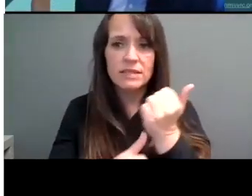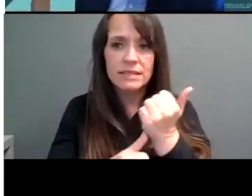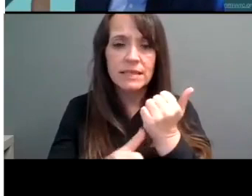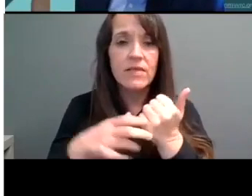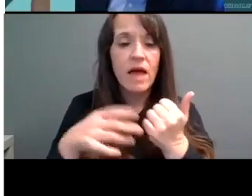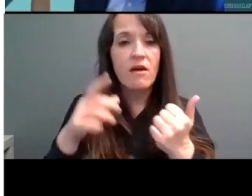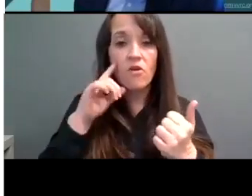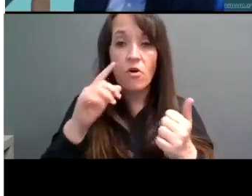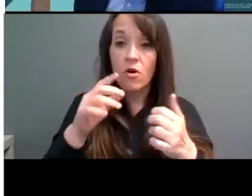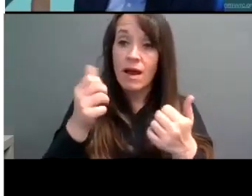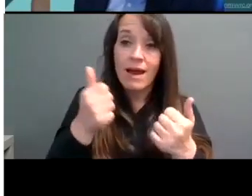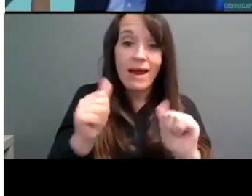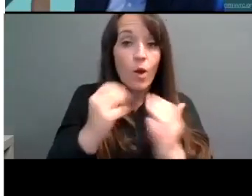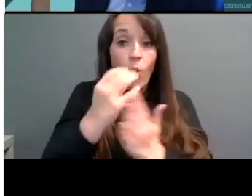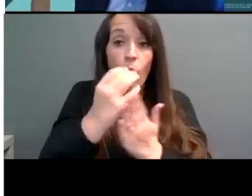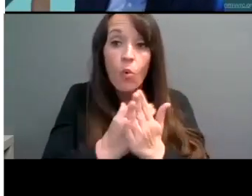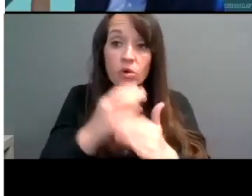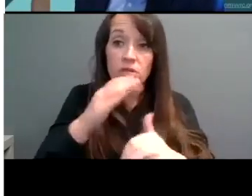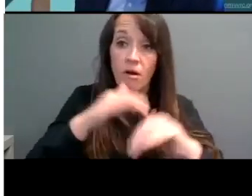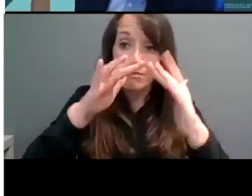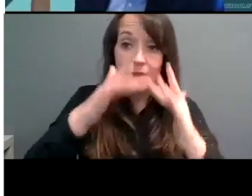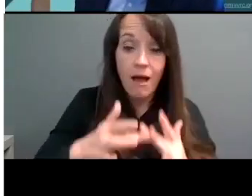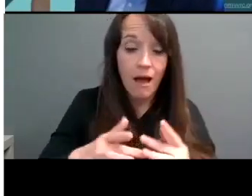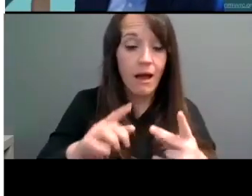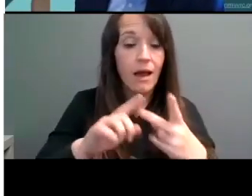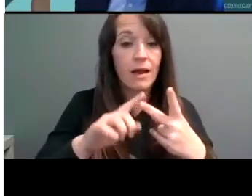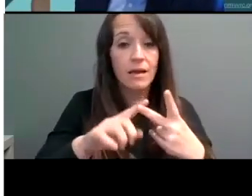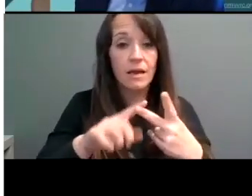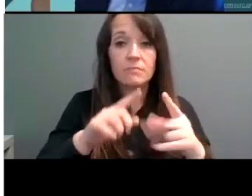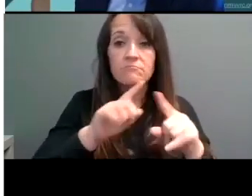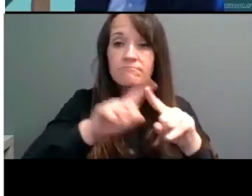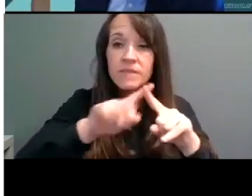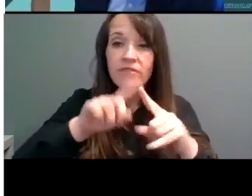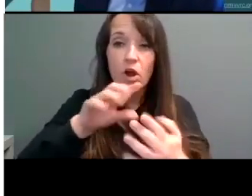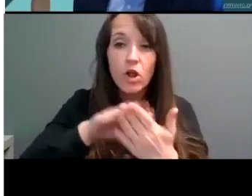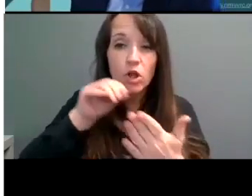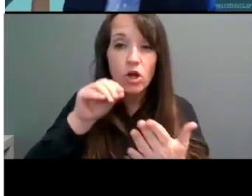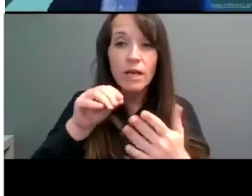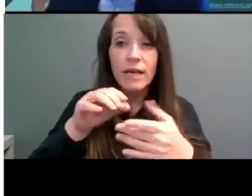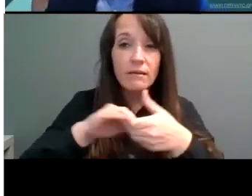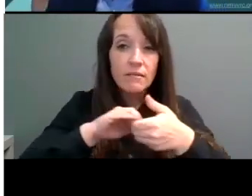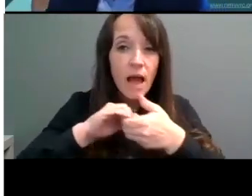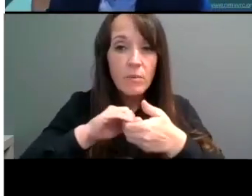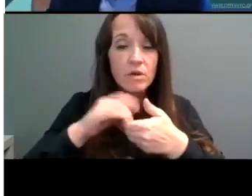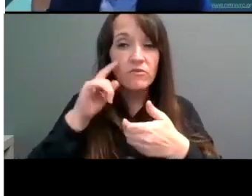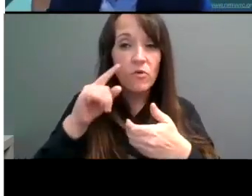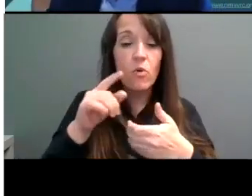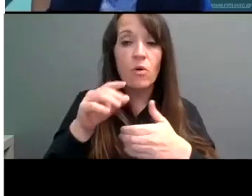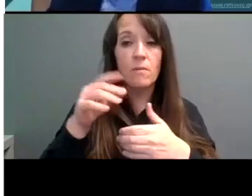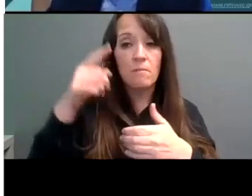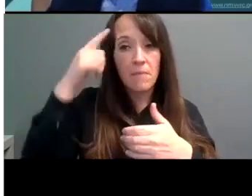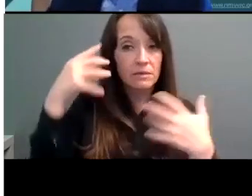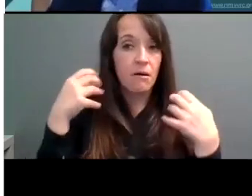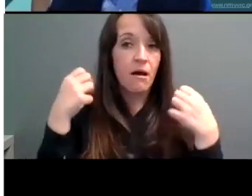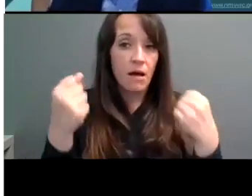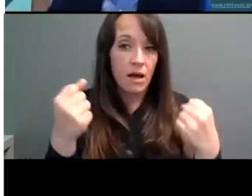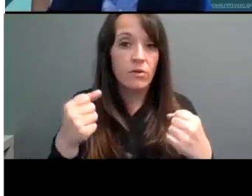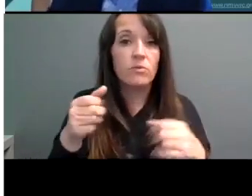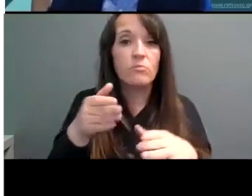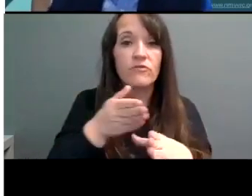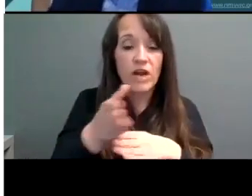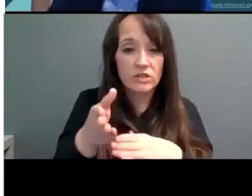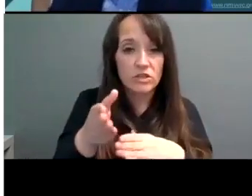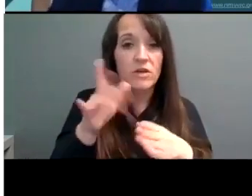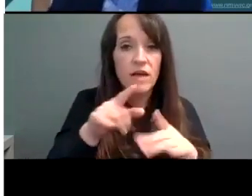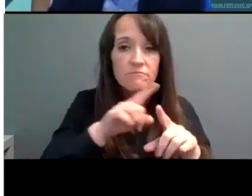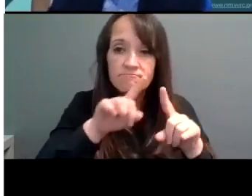online courses and implementation of learning collaboratives for training mental health professionals and brokers of care in areas